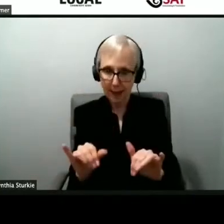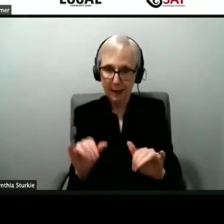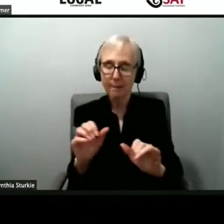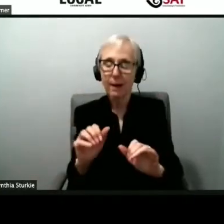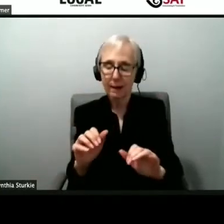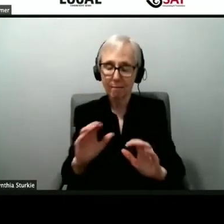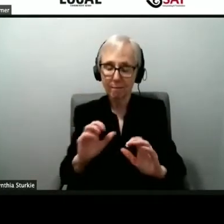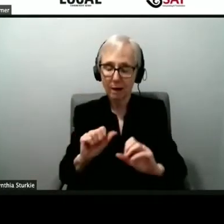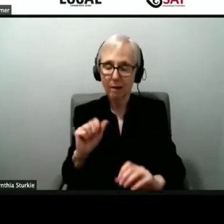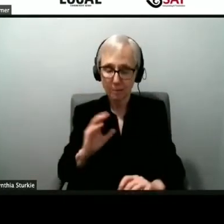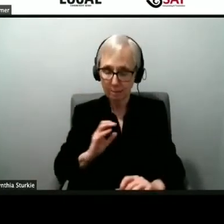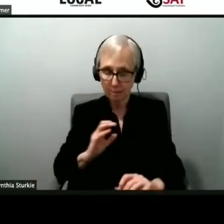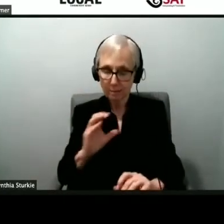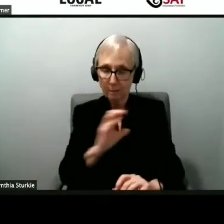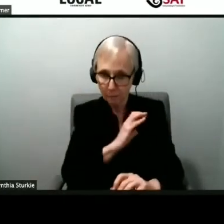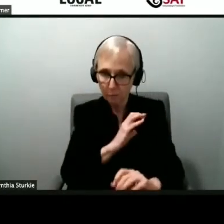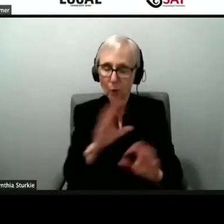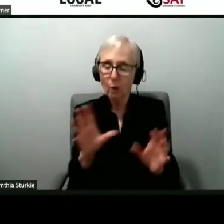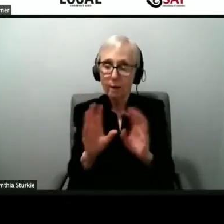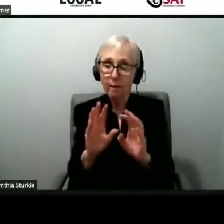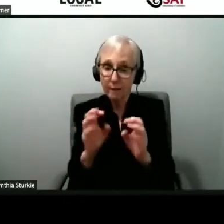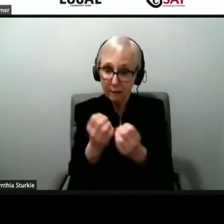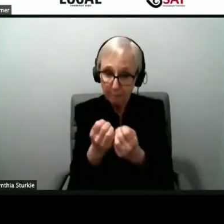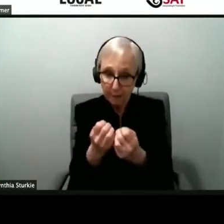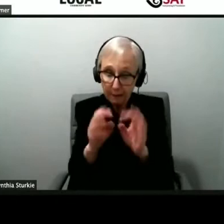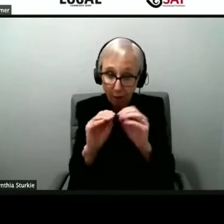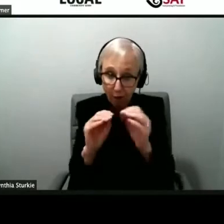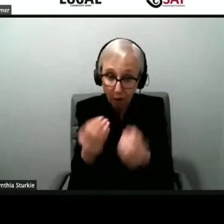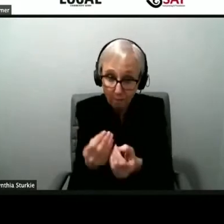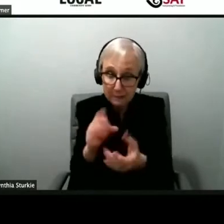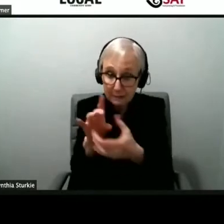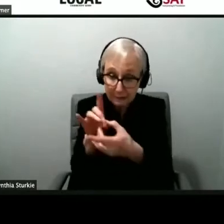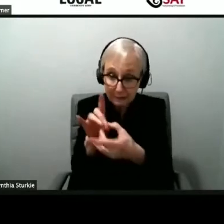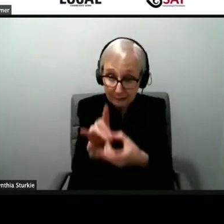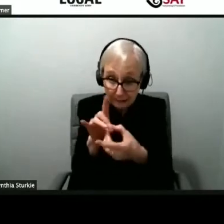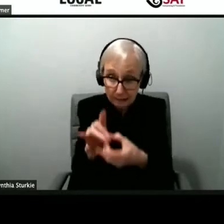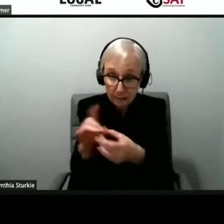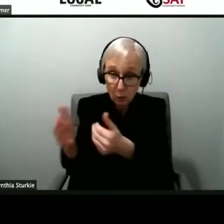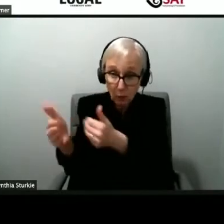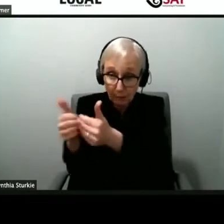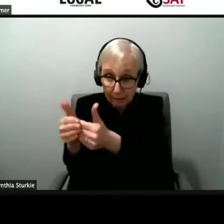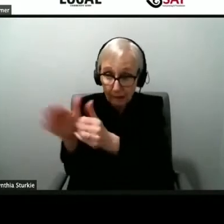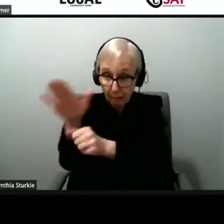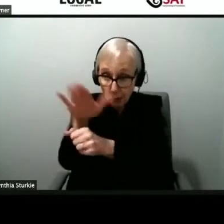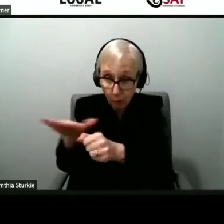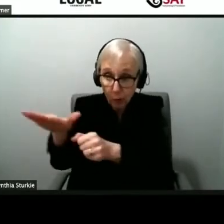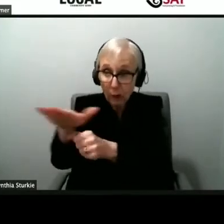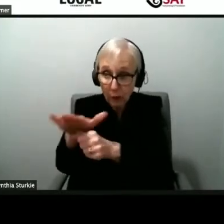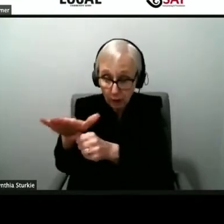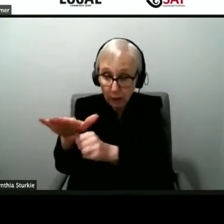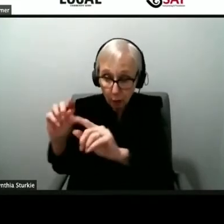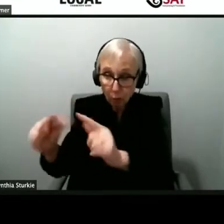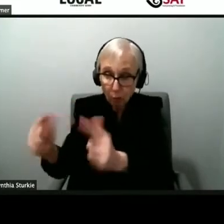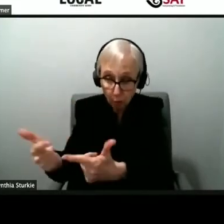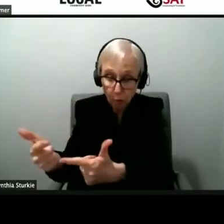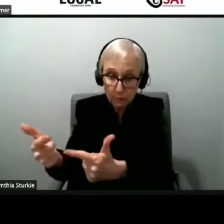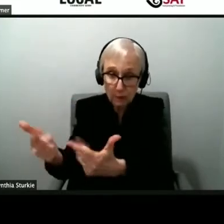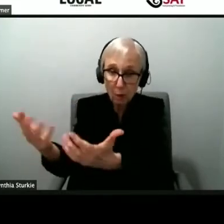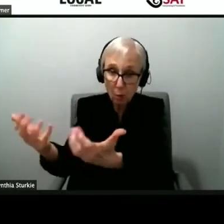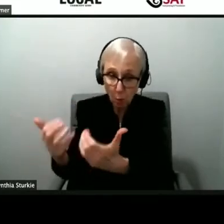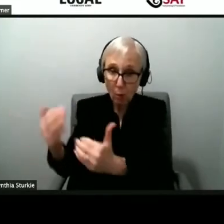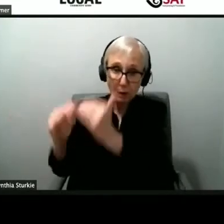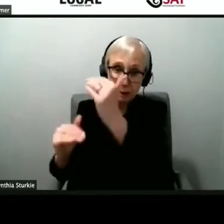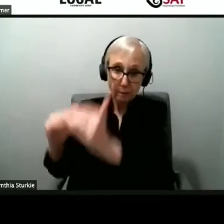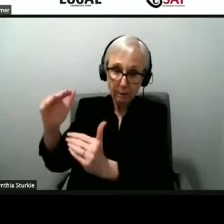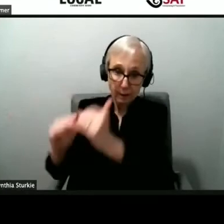council person. Yes, we will have a committee within the office that strictly deals with neighborhood associations and groups that want to build and